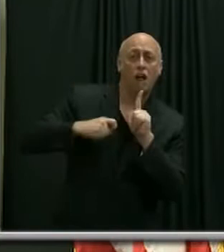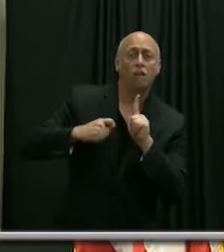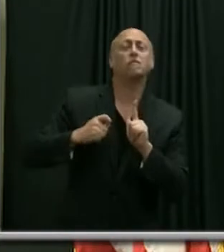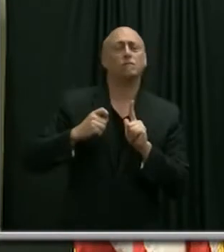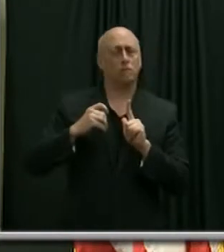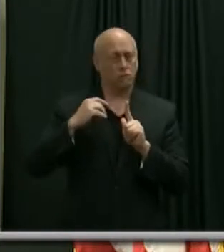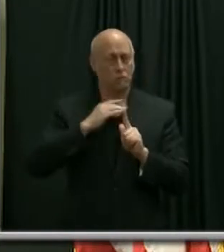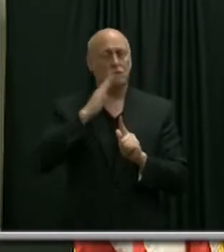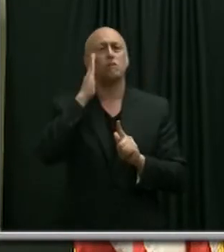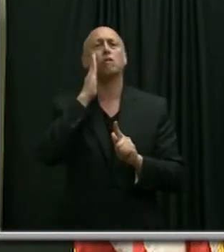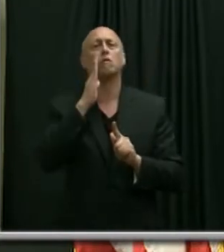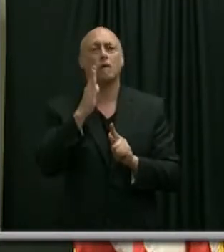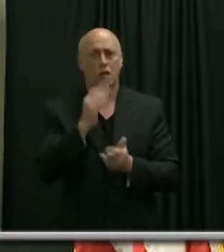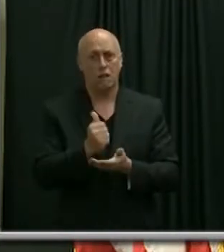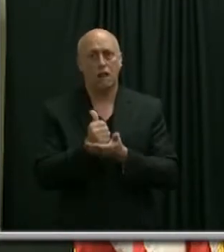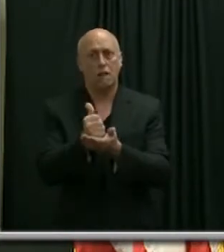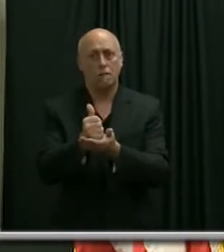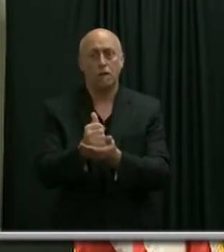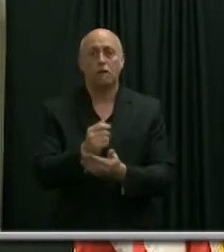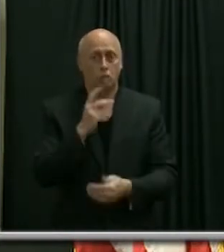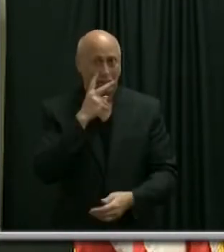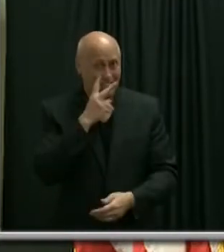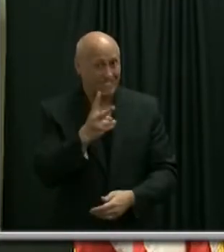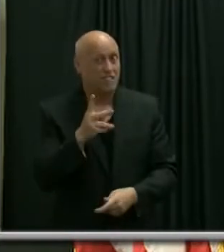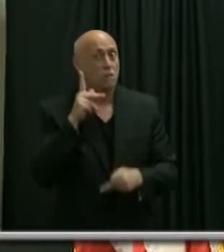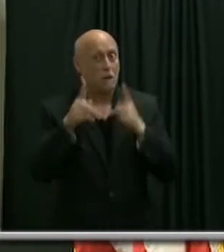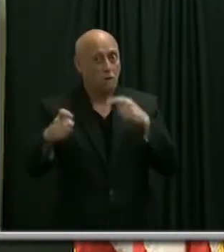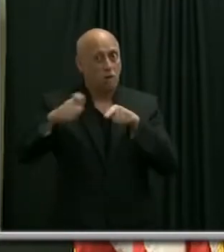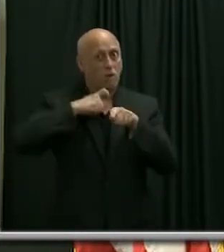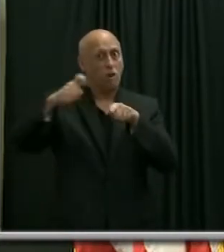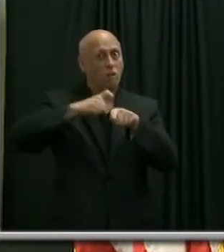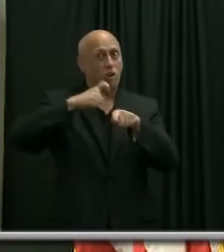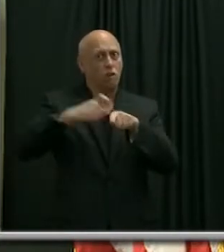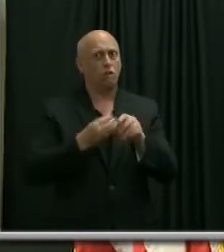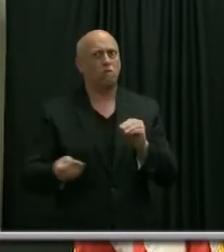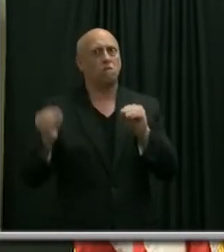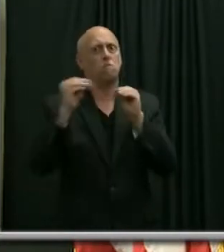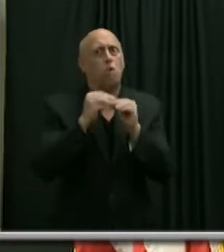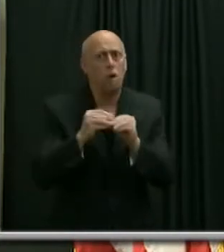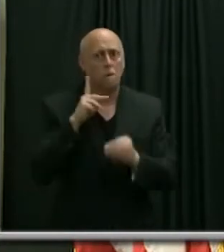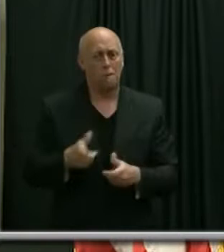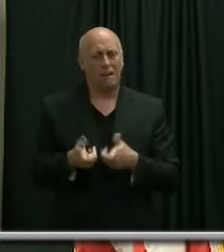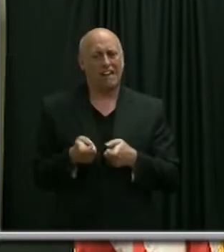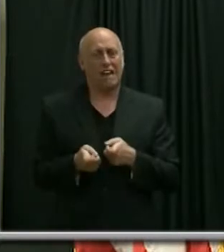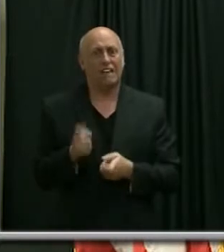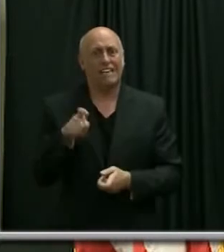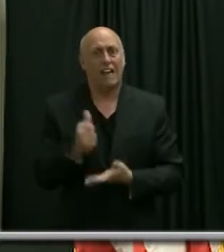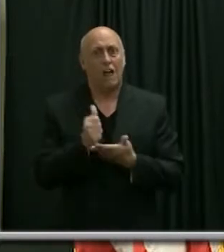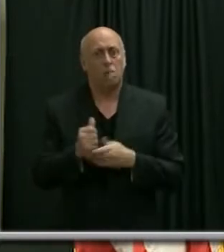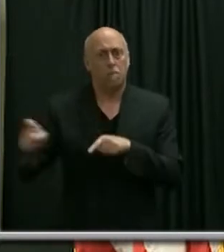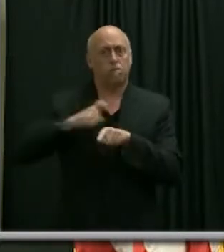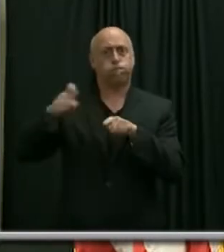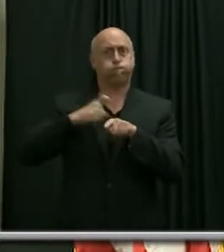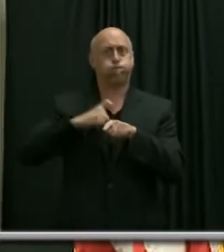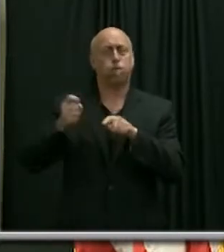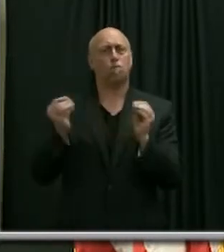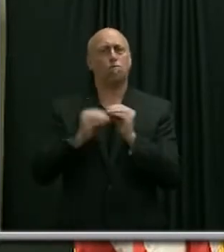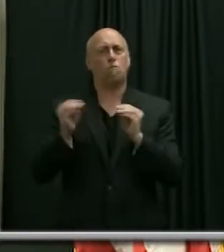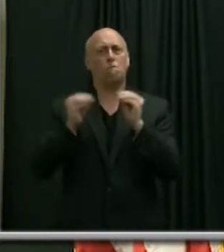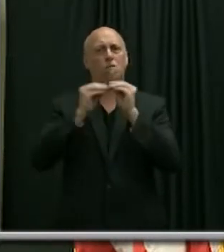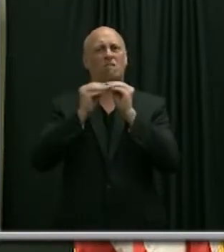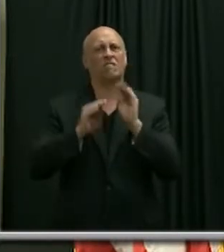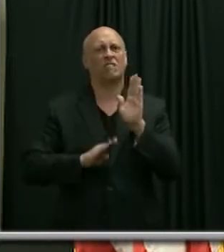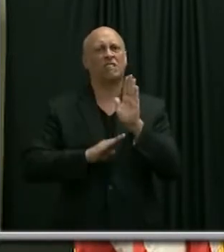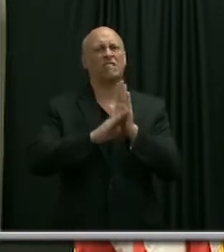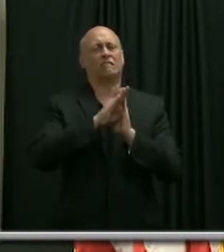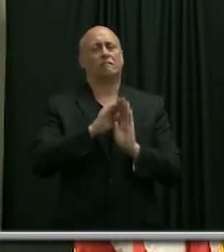our calls, unfortunately. We have seen an increase in our texts and demand for our services. We are doing everything